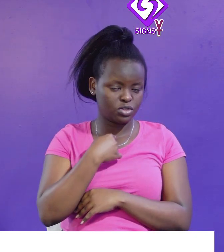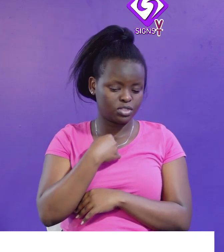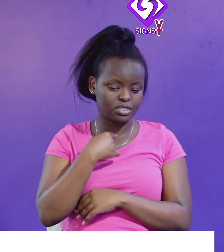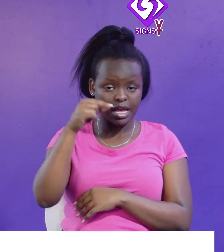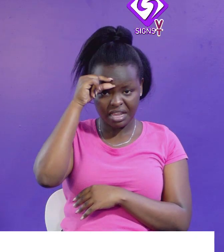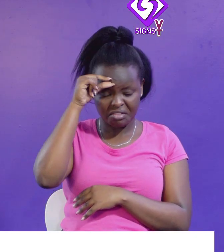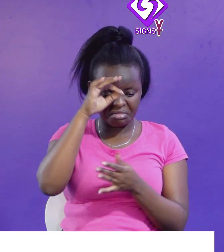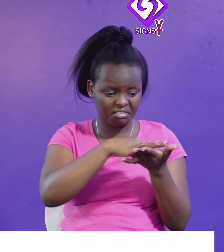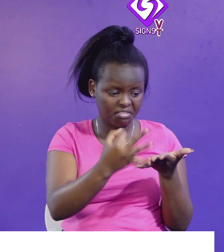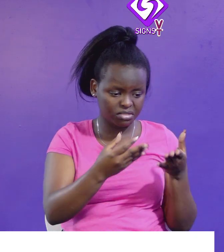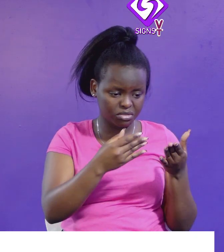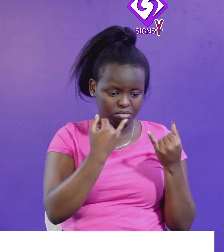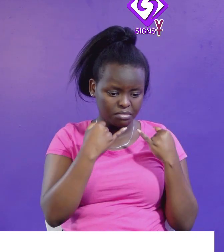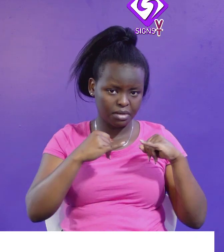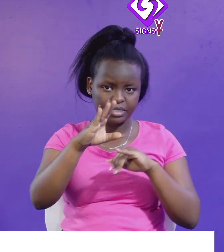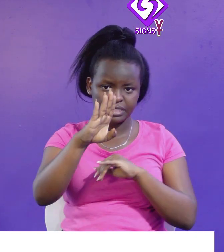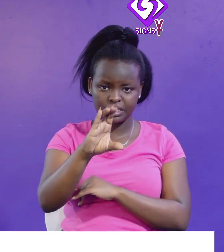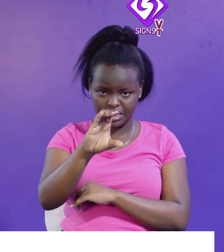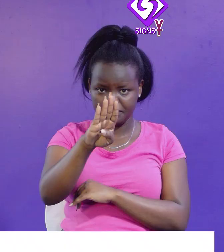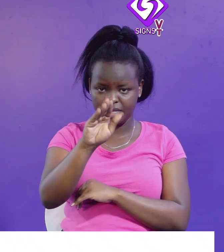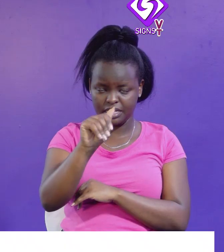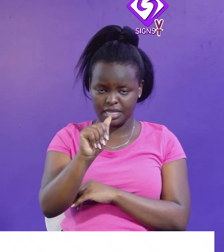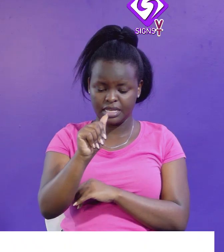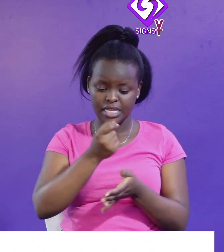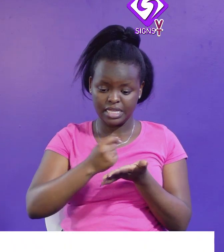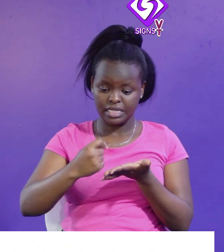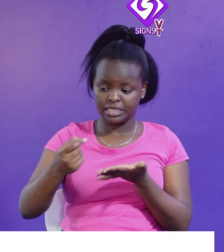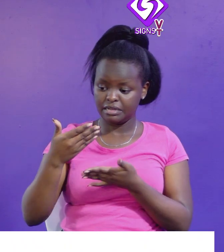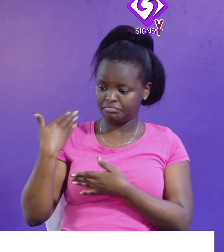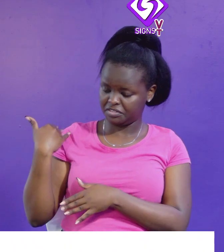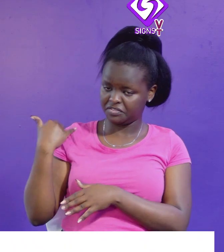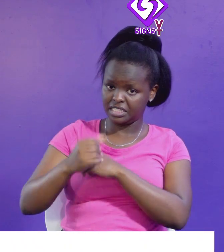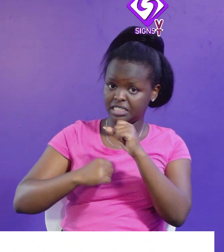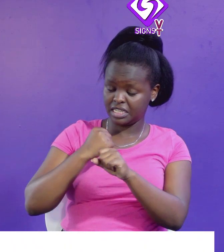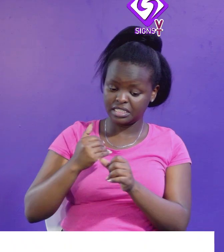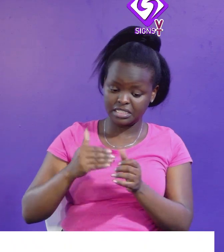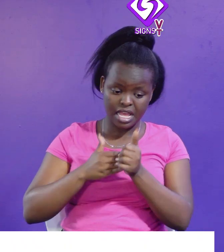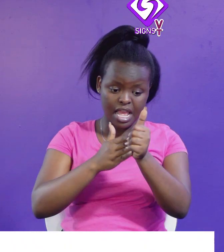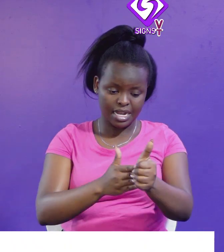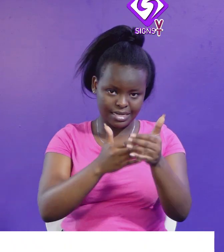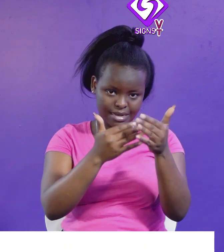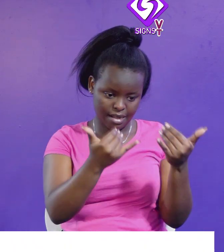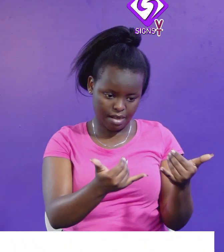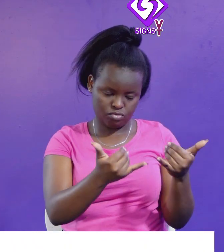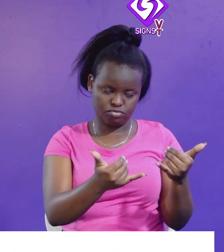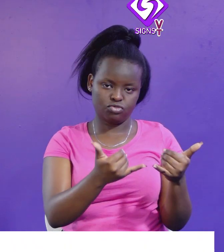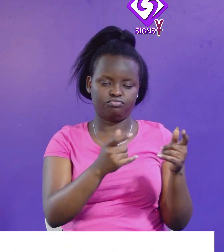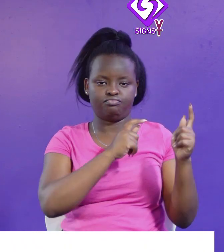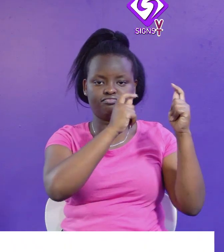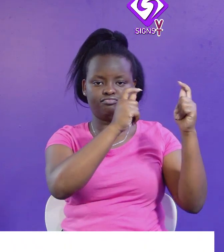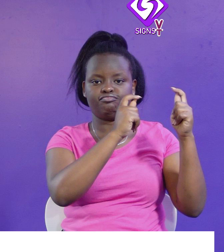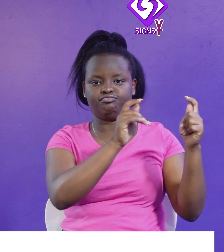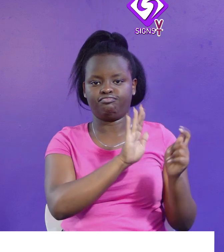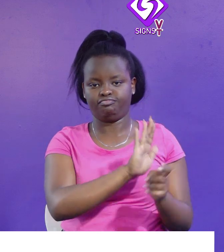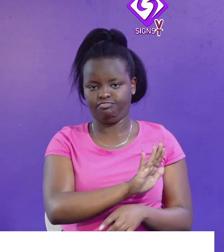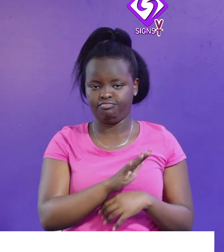to implement the CBAs signed in previous years has led to the current stalemate. They